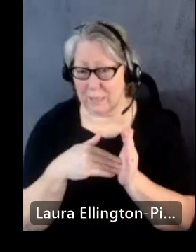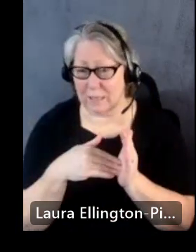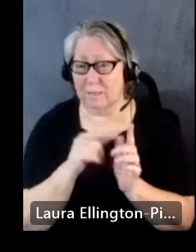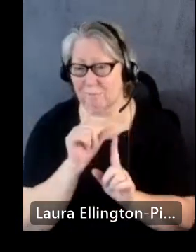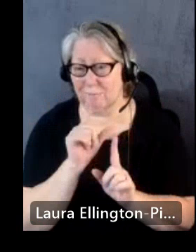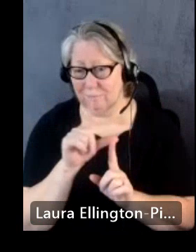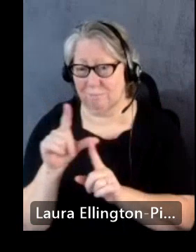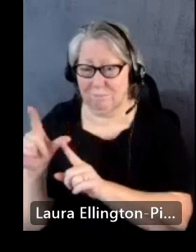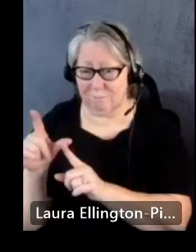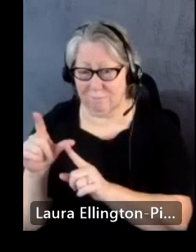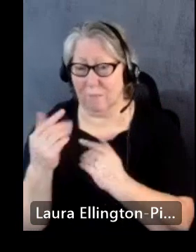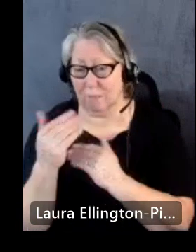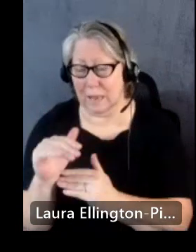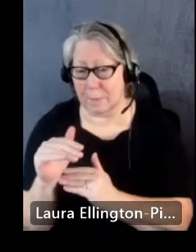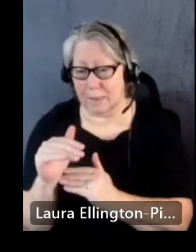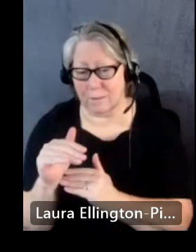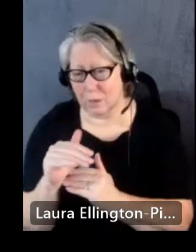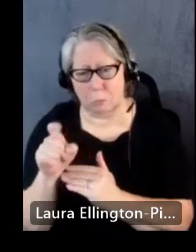about that too much.